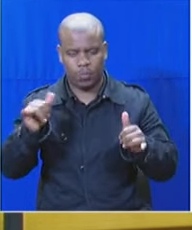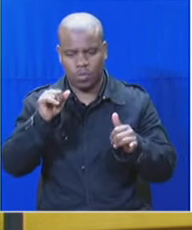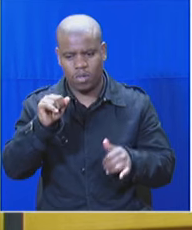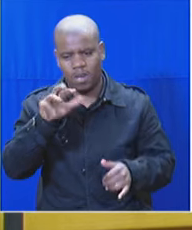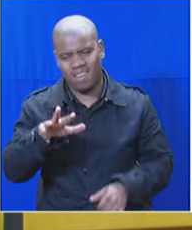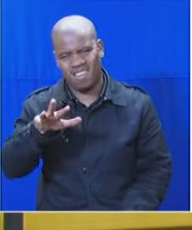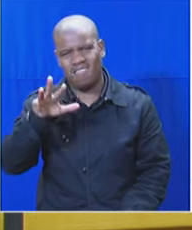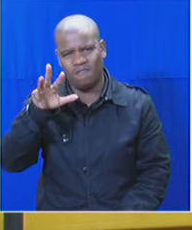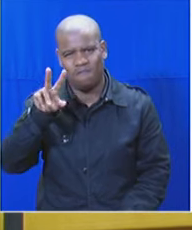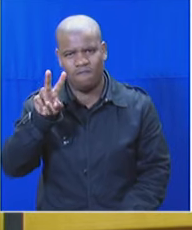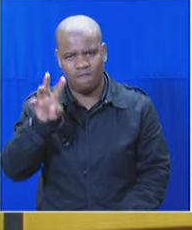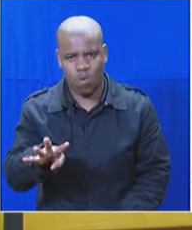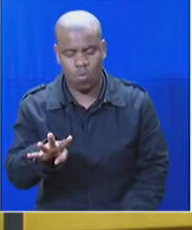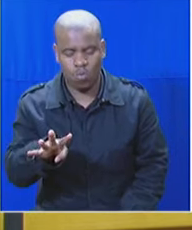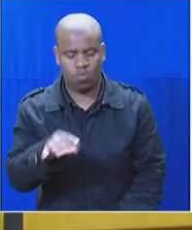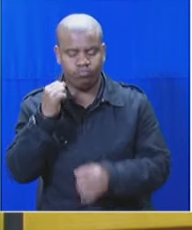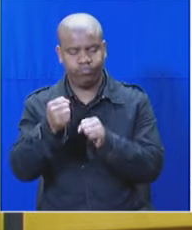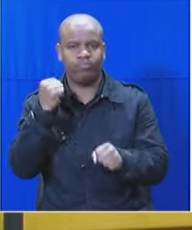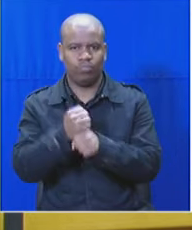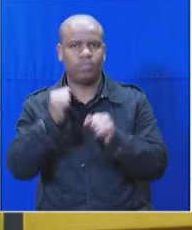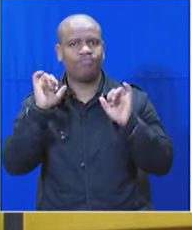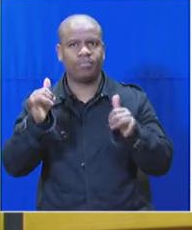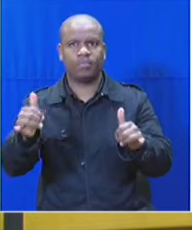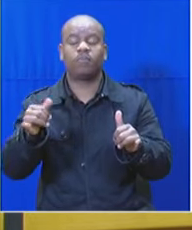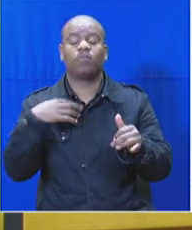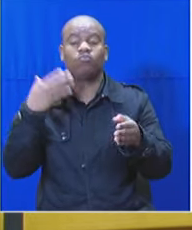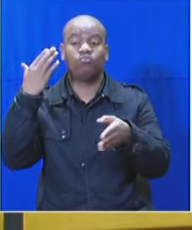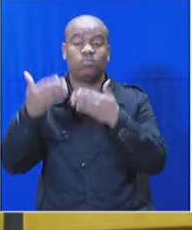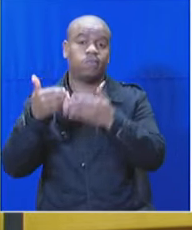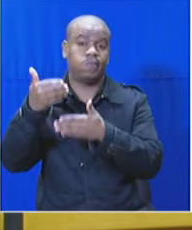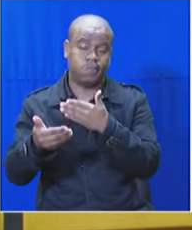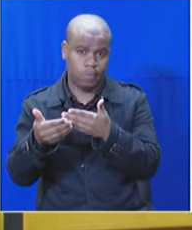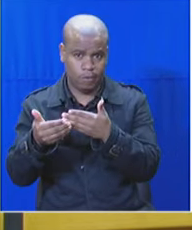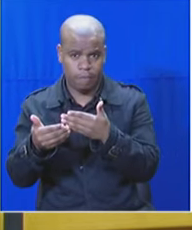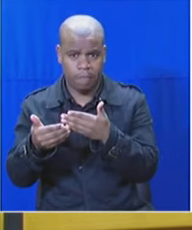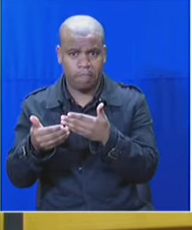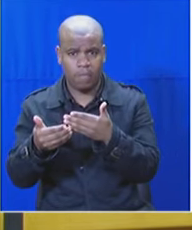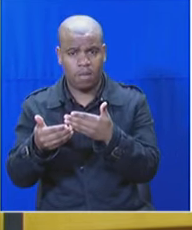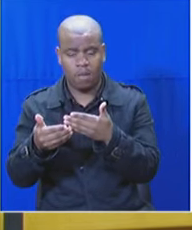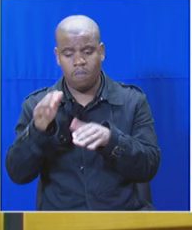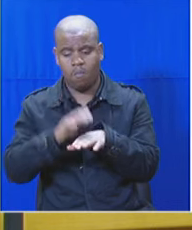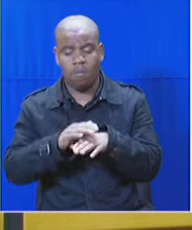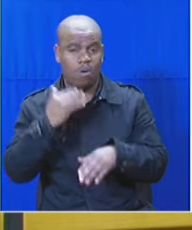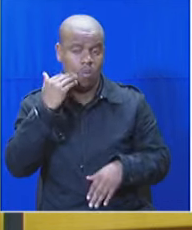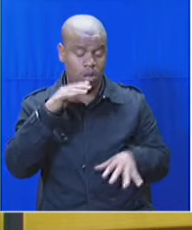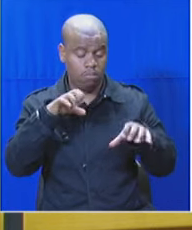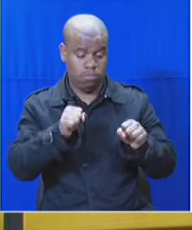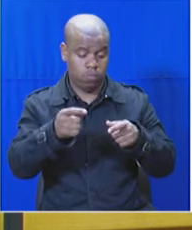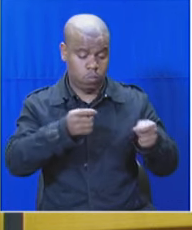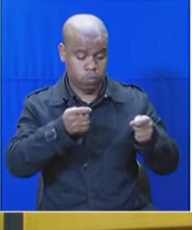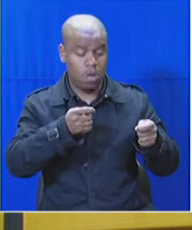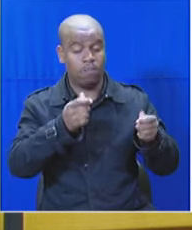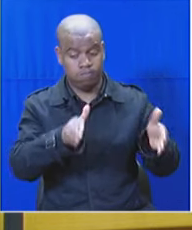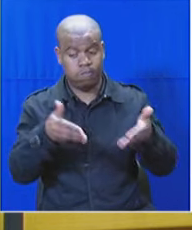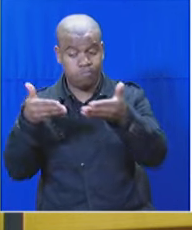1994 hallmark democratic breakthrough that saw the historical transfer of power from the hands of the white minority regime to the hands of